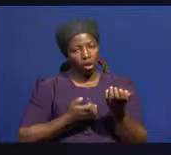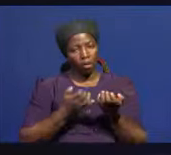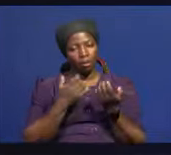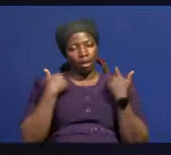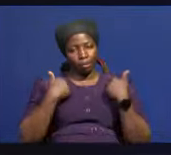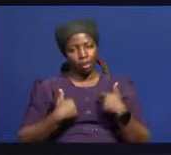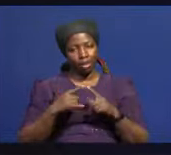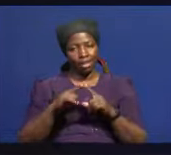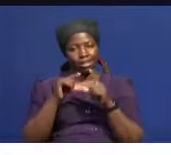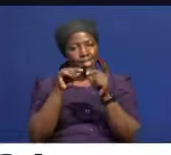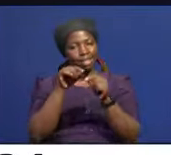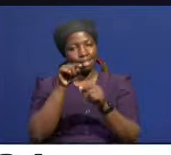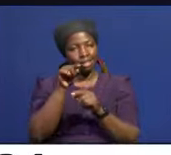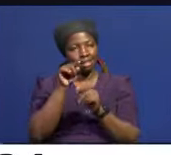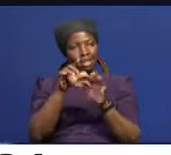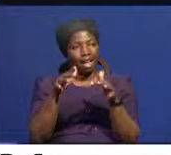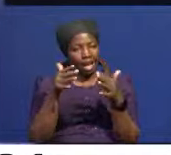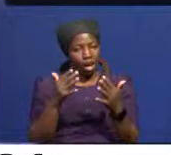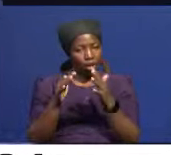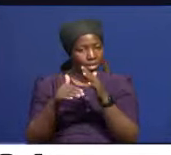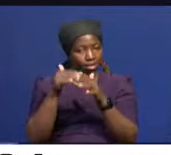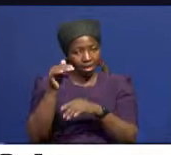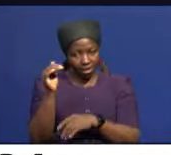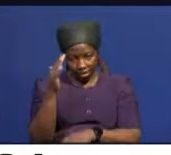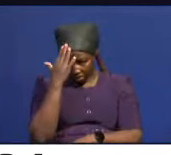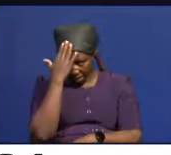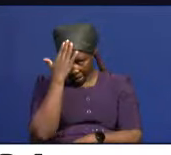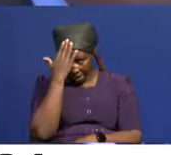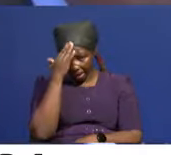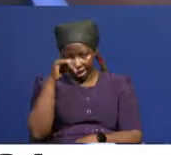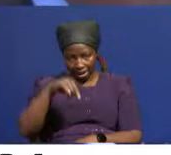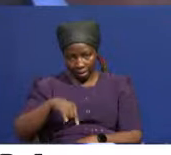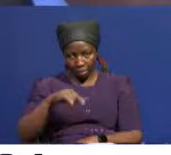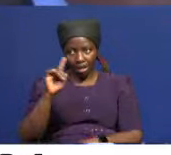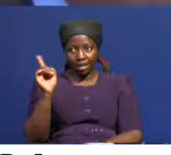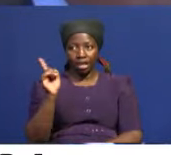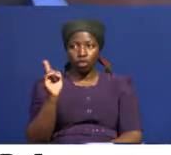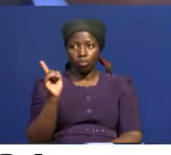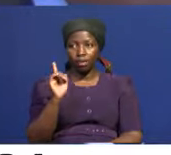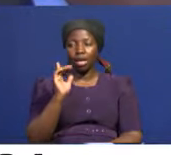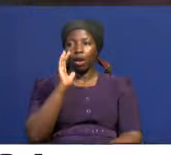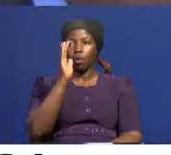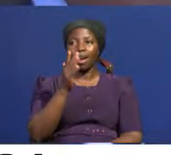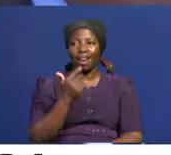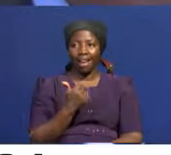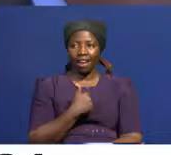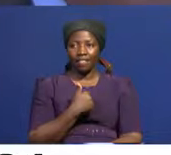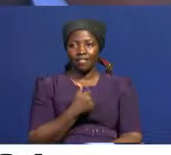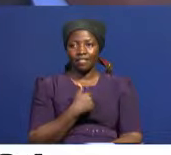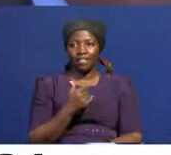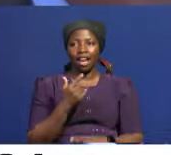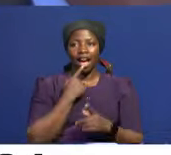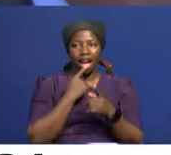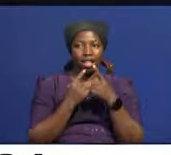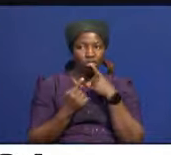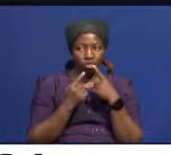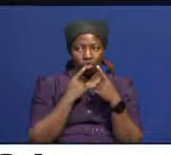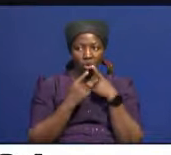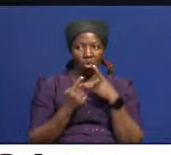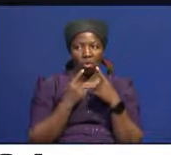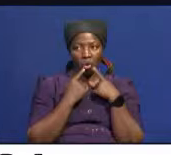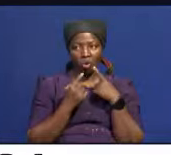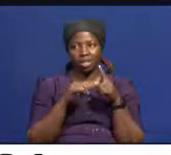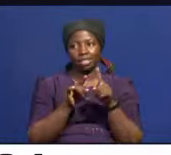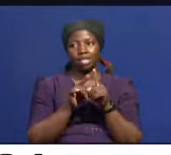this in the context that next Monday, here in Nairobi, we will be having a conversation